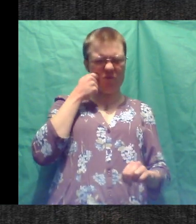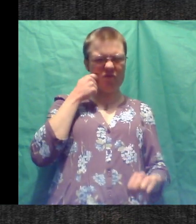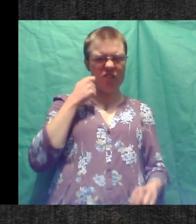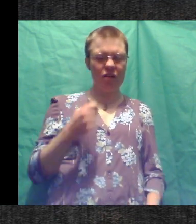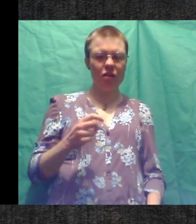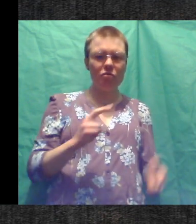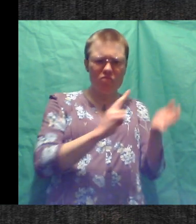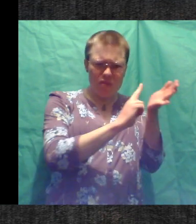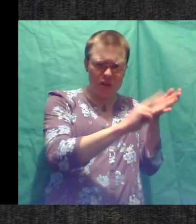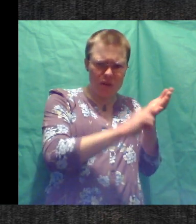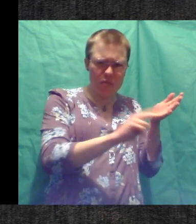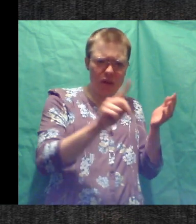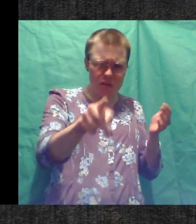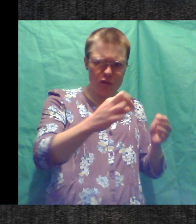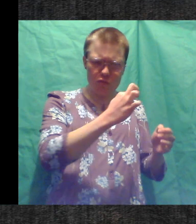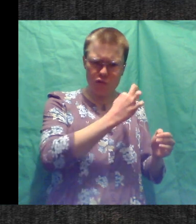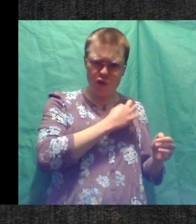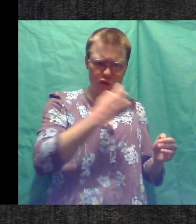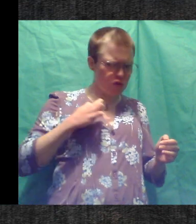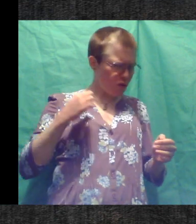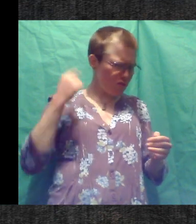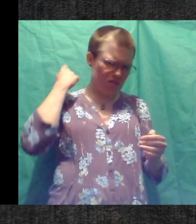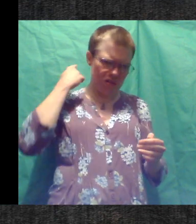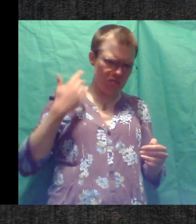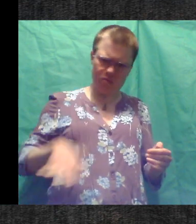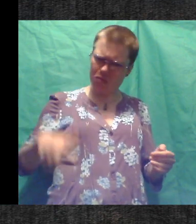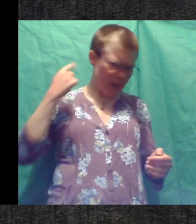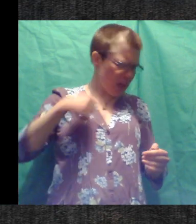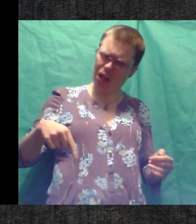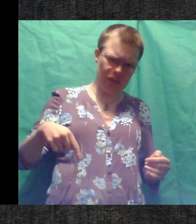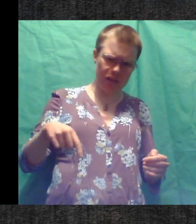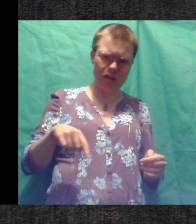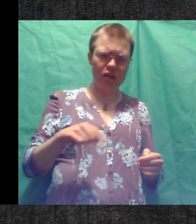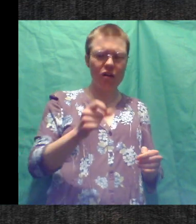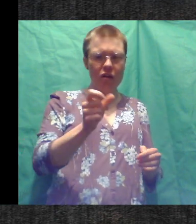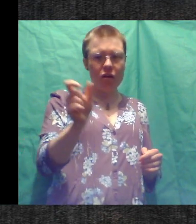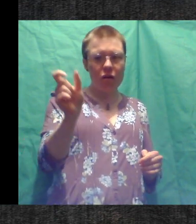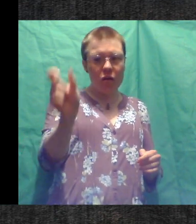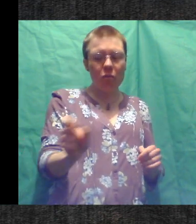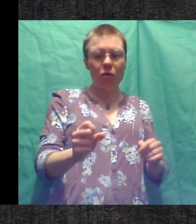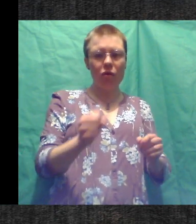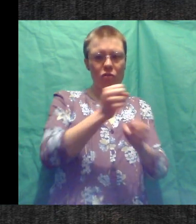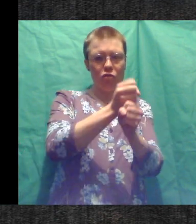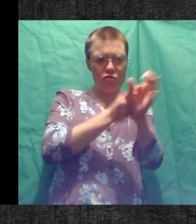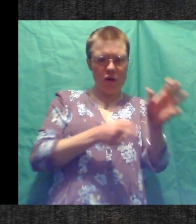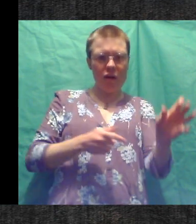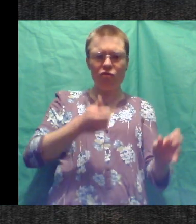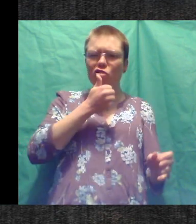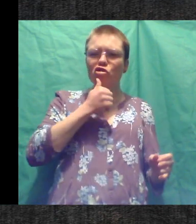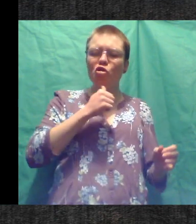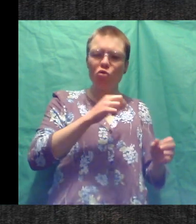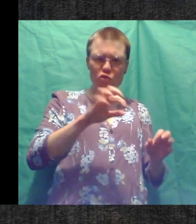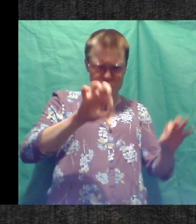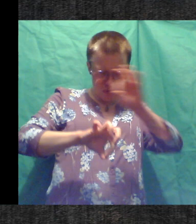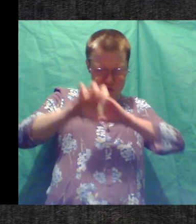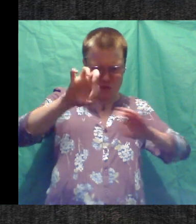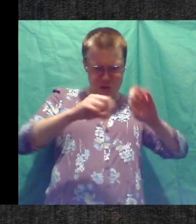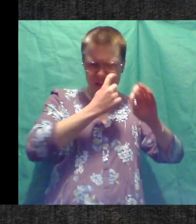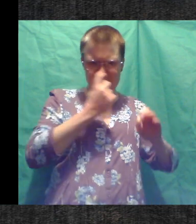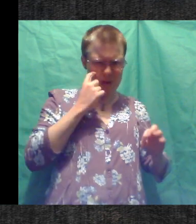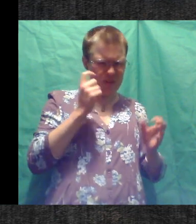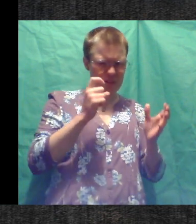my revenge on them too. Naomi, you didn't kill that doctor too, did you? The one that used Gray Fox for his